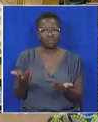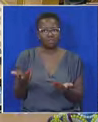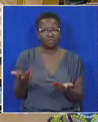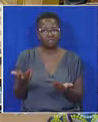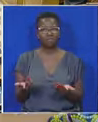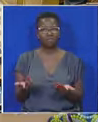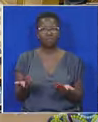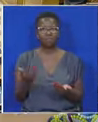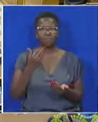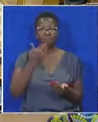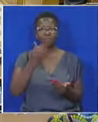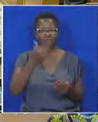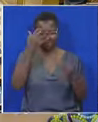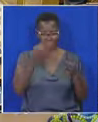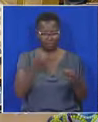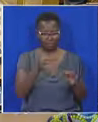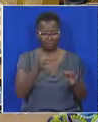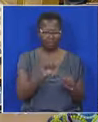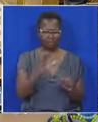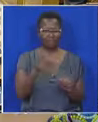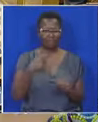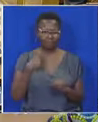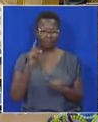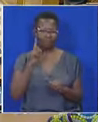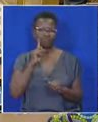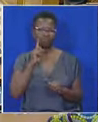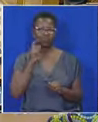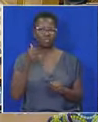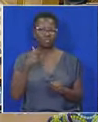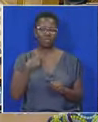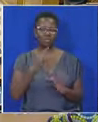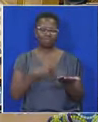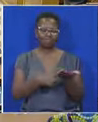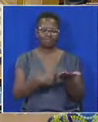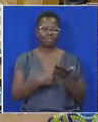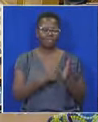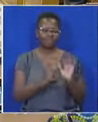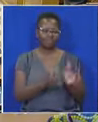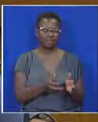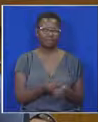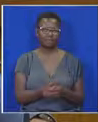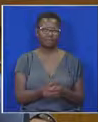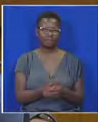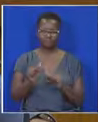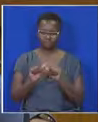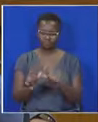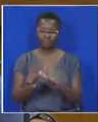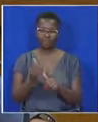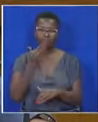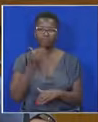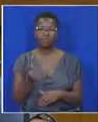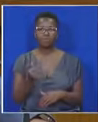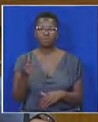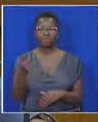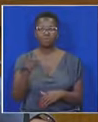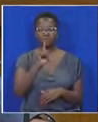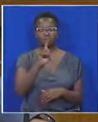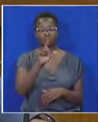on that one. Thank you. Let's take that as a point of debate. Continue, Mr. Kasim. The DA believes in a